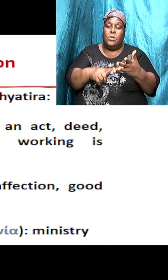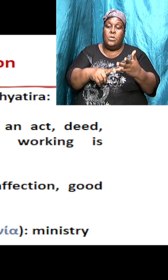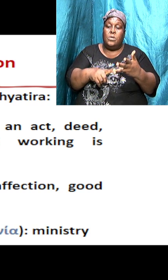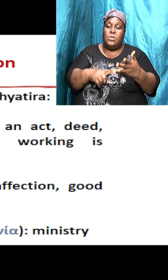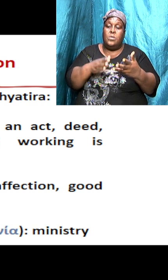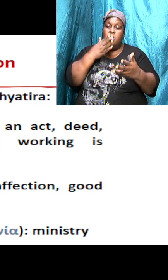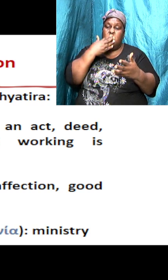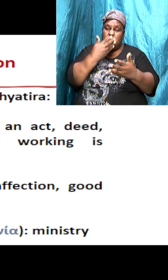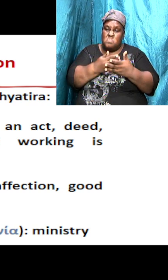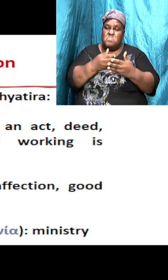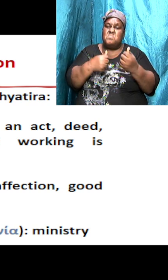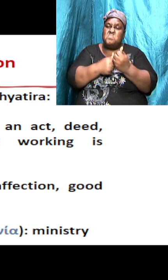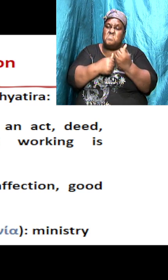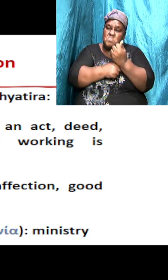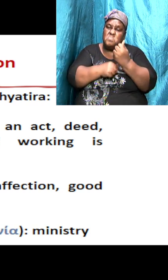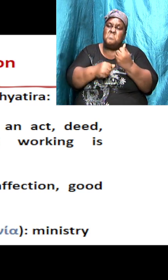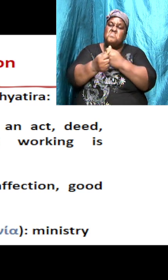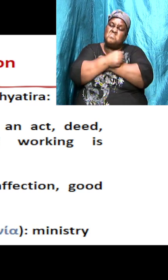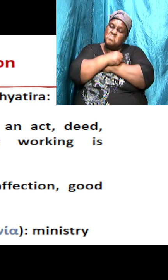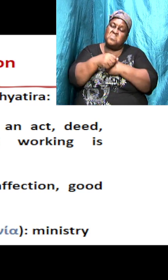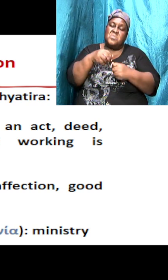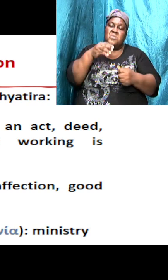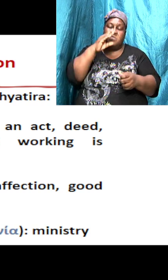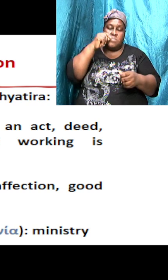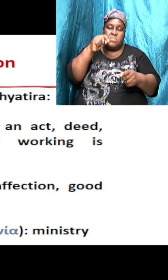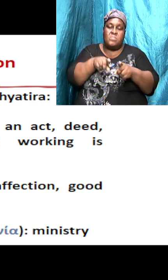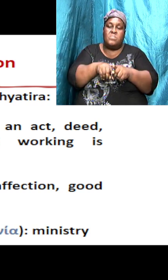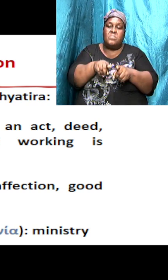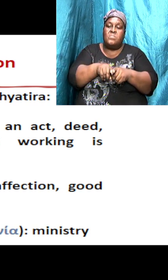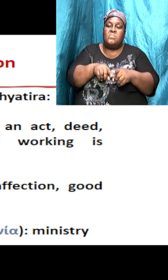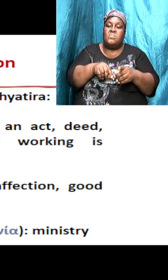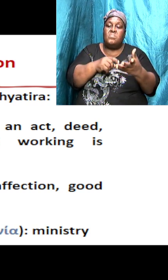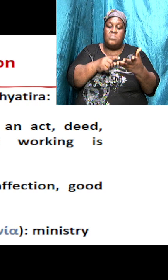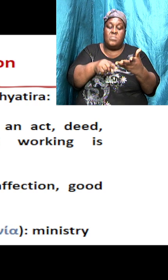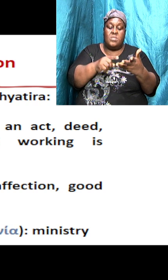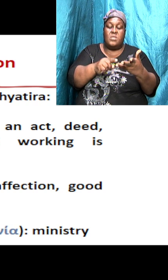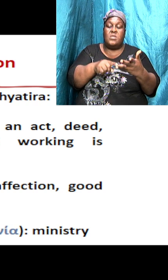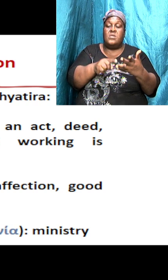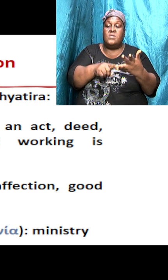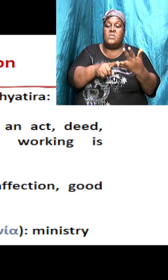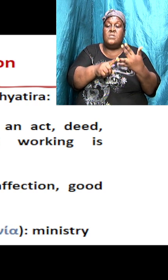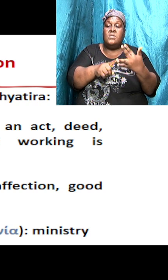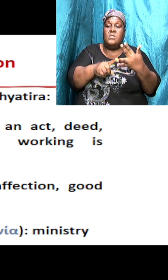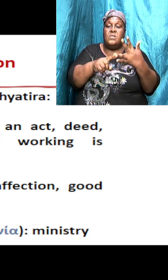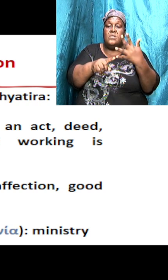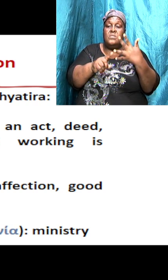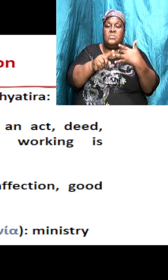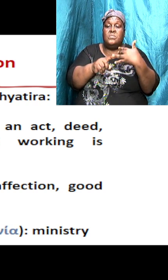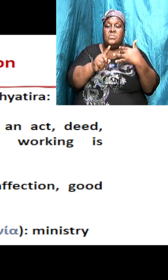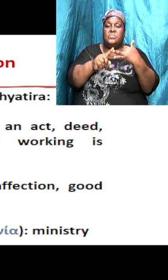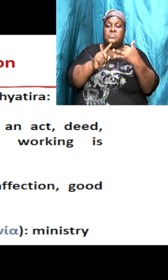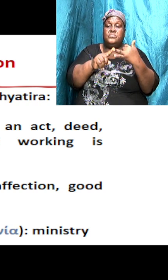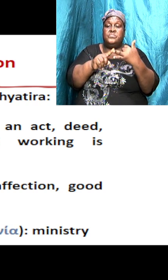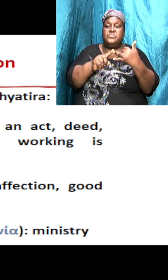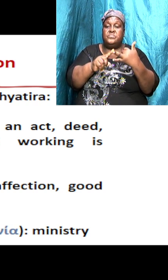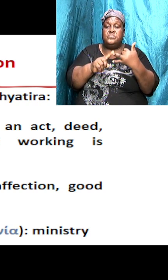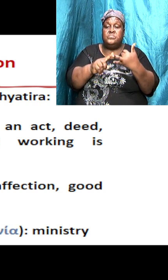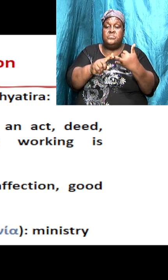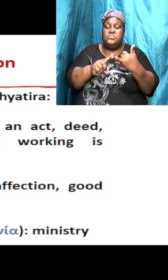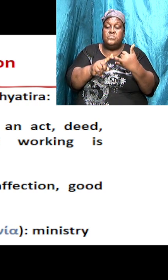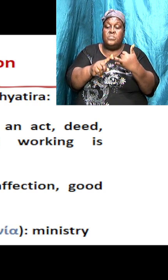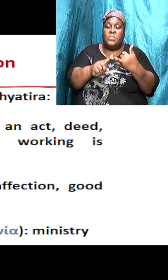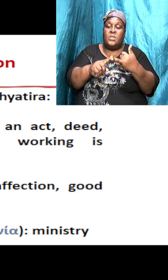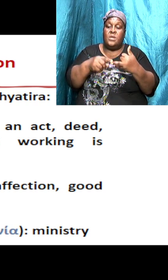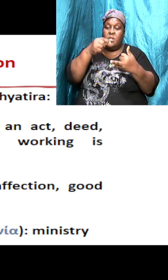the brethren, love towards the brethren, benevolence. They gave as the need arose, and that was good. They